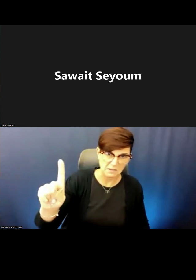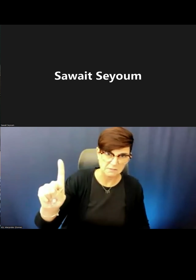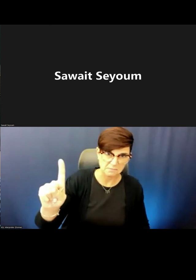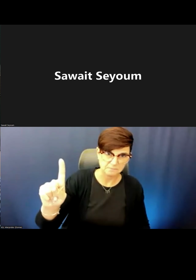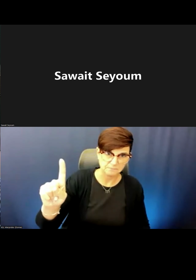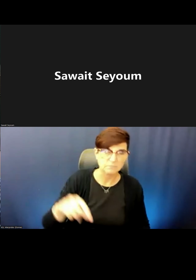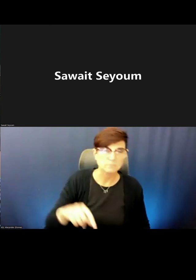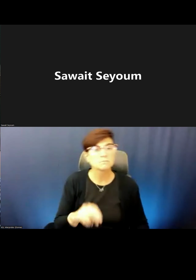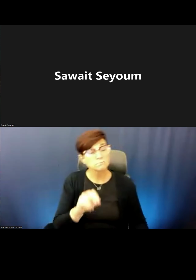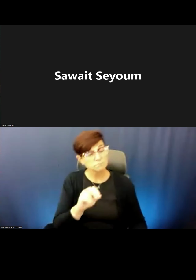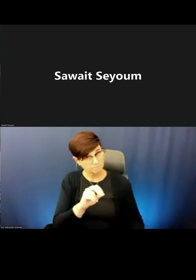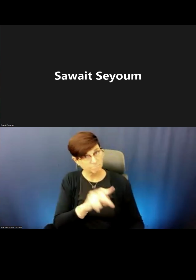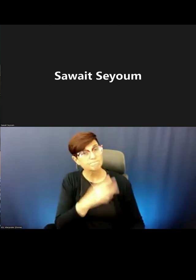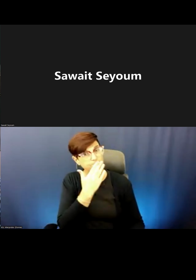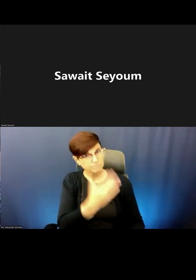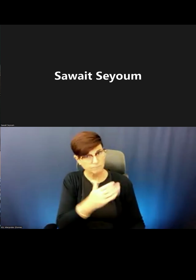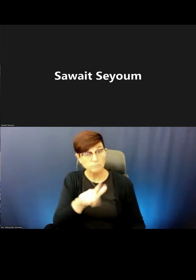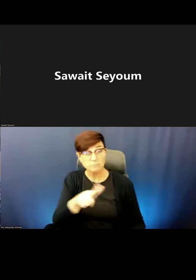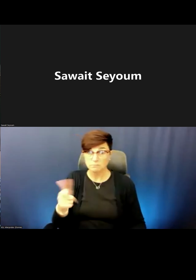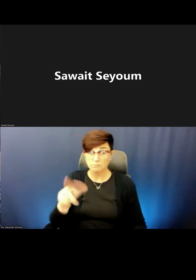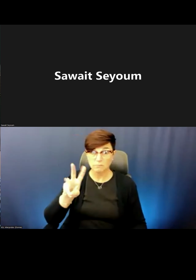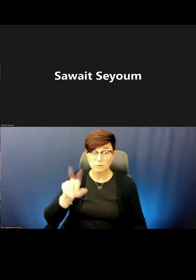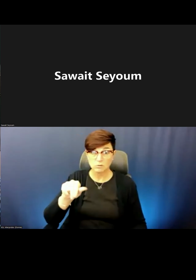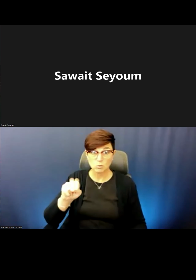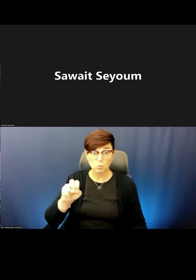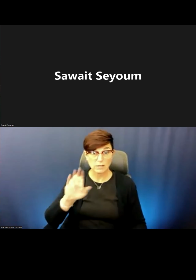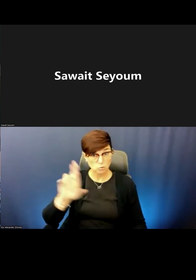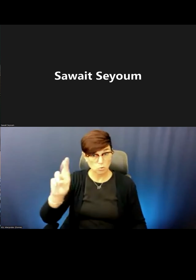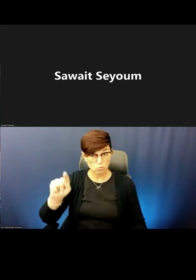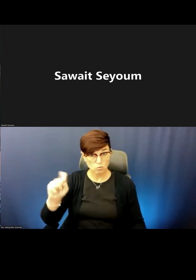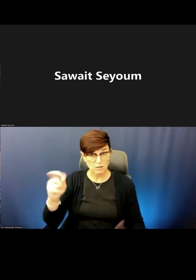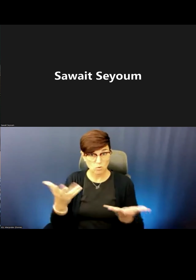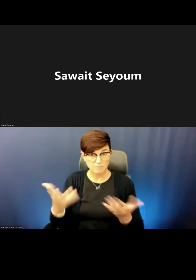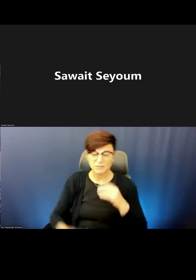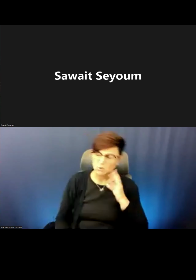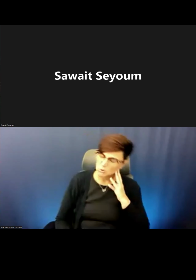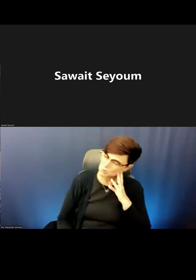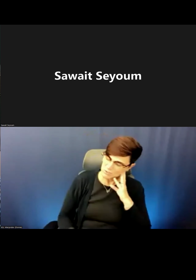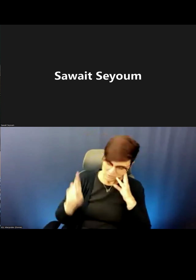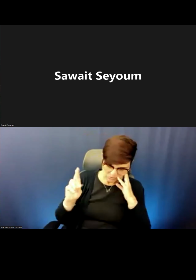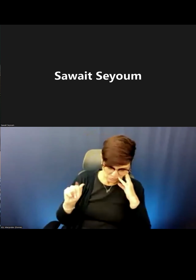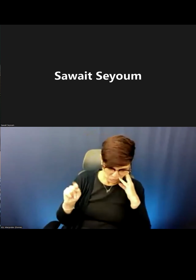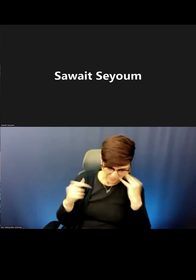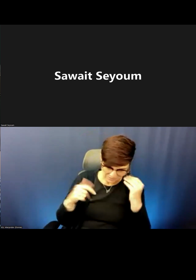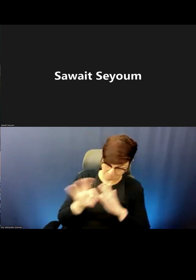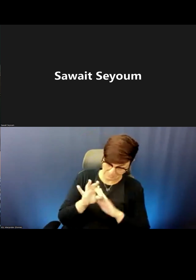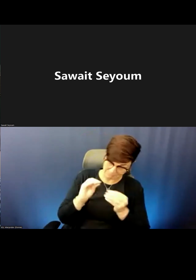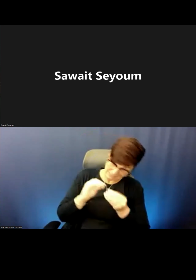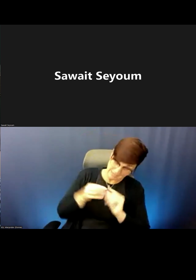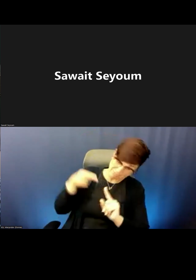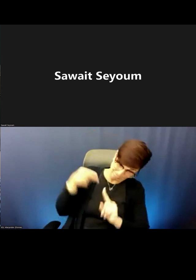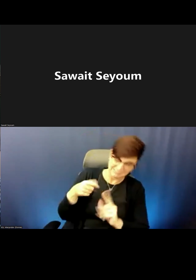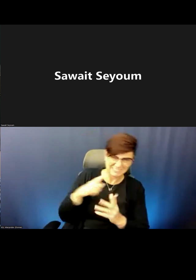perspective as far as a rating goes? The rating is tough. Yasmin, I mean,